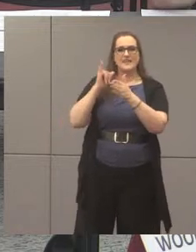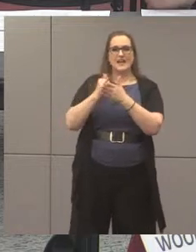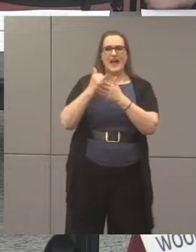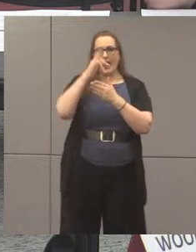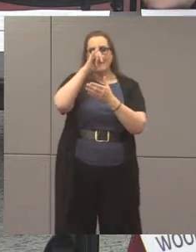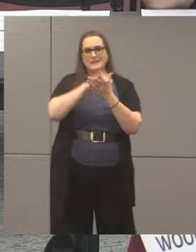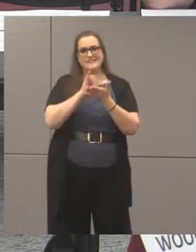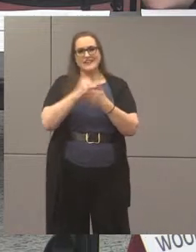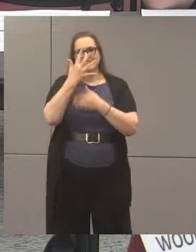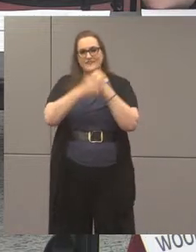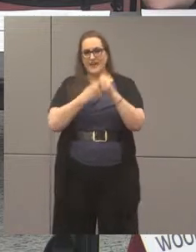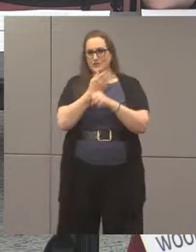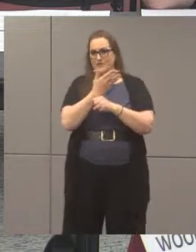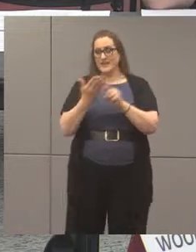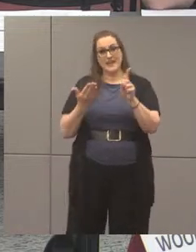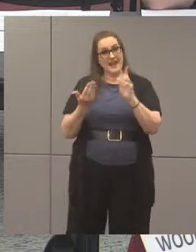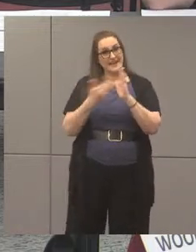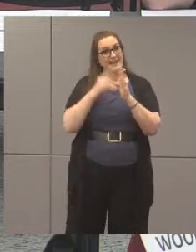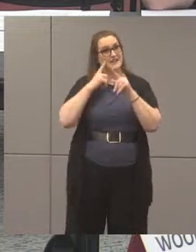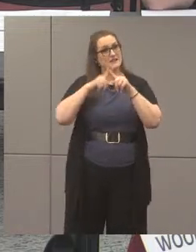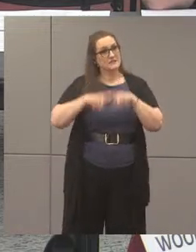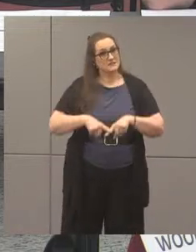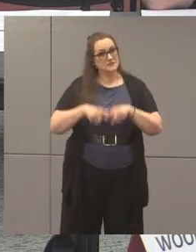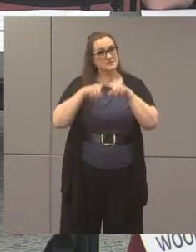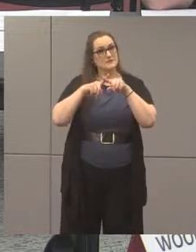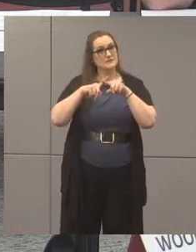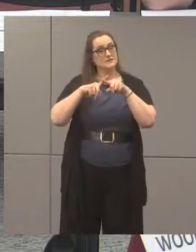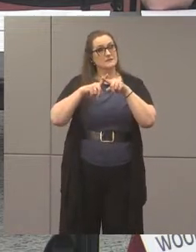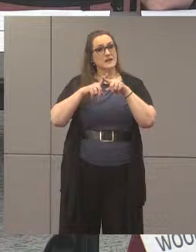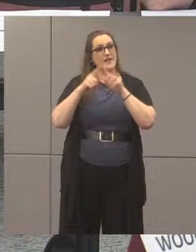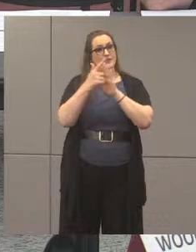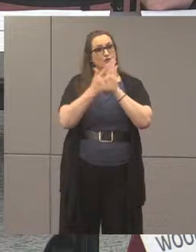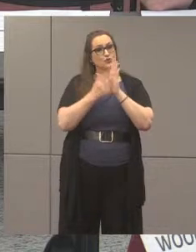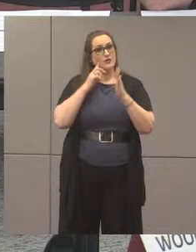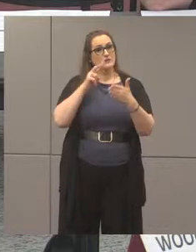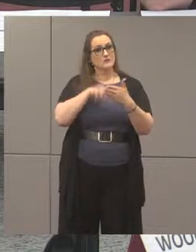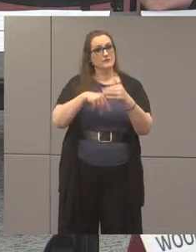5-year thing, and again, contingent upon the attorney.